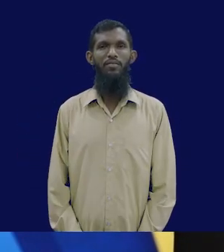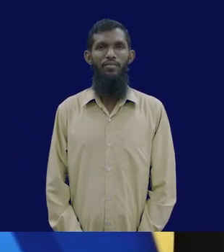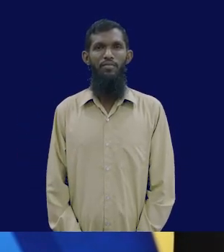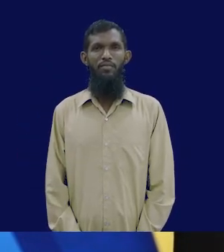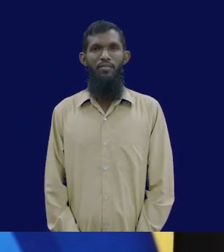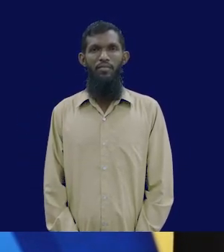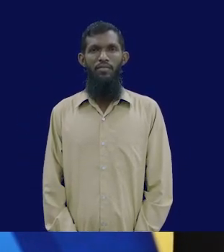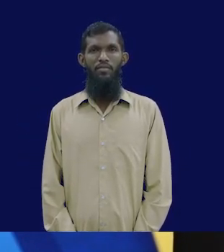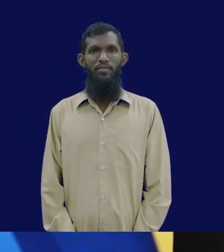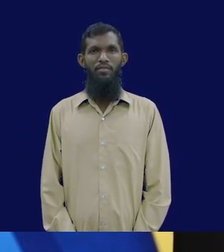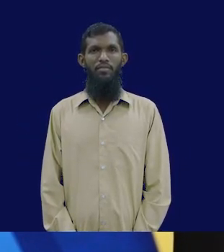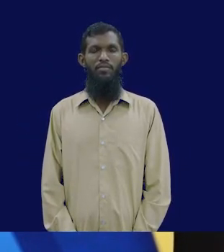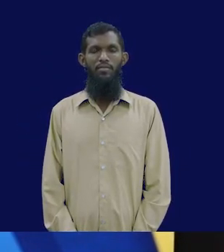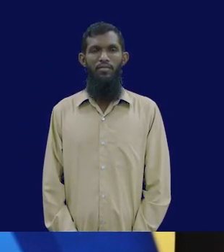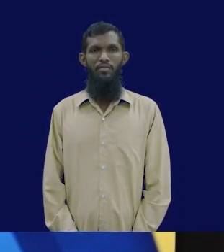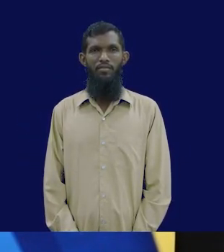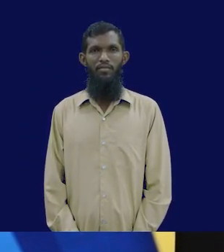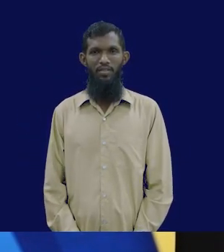make